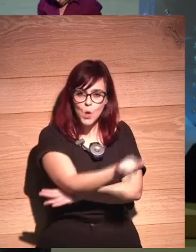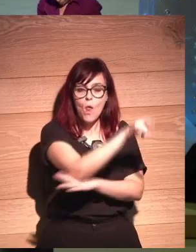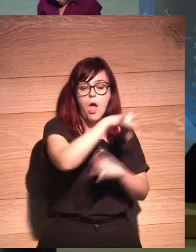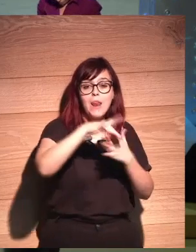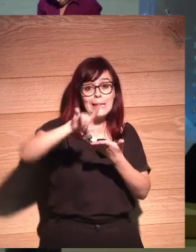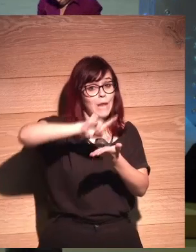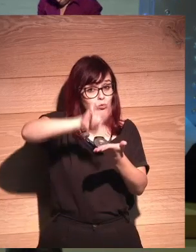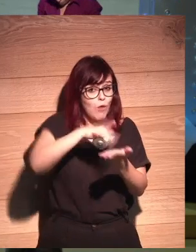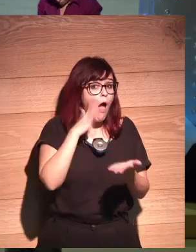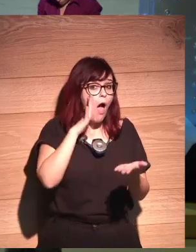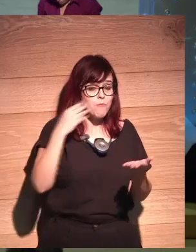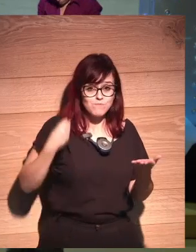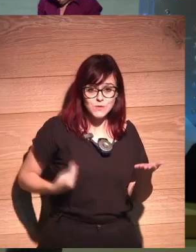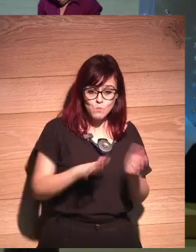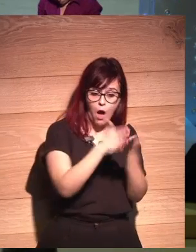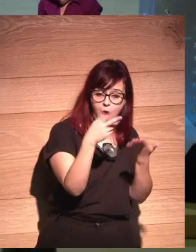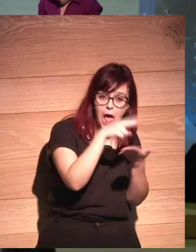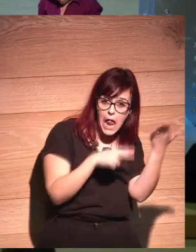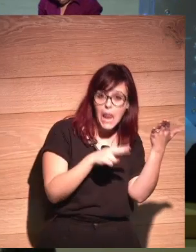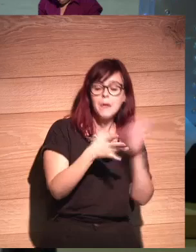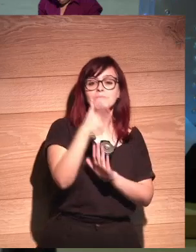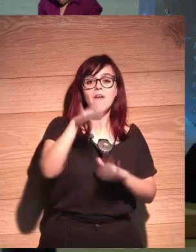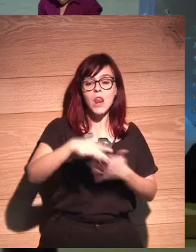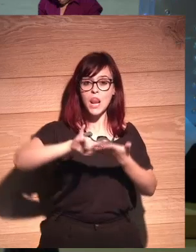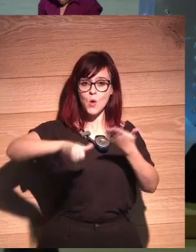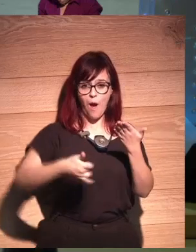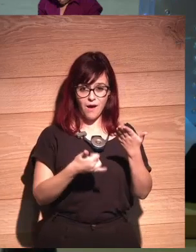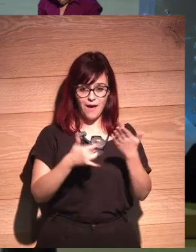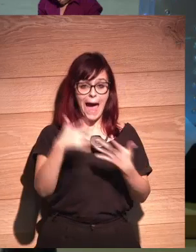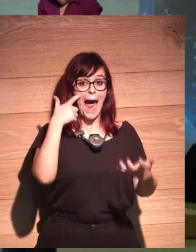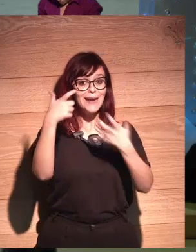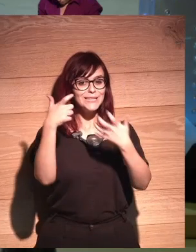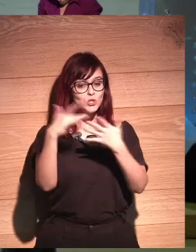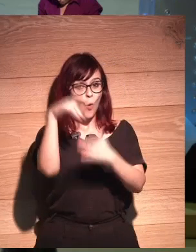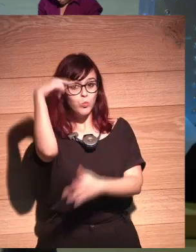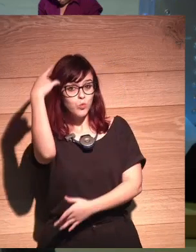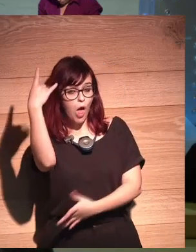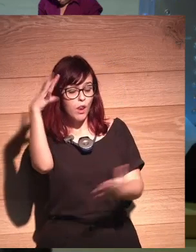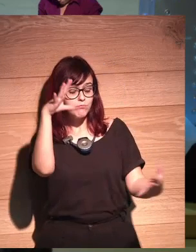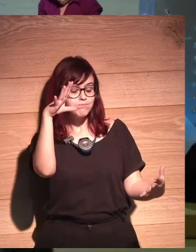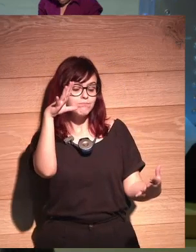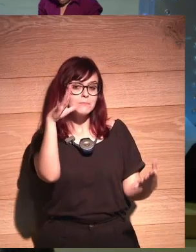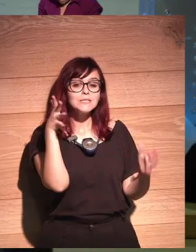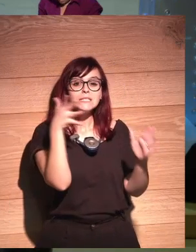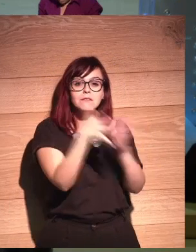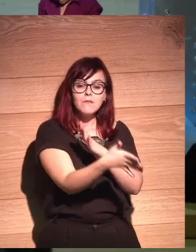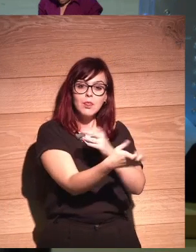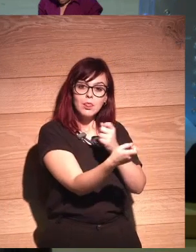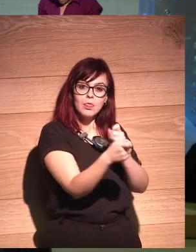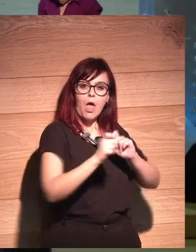raised awareness through documentaries, books, films. Artistic languages,